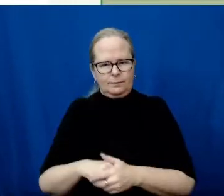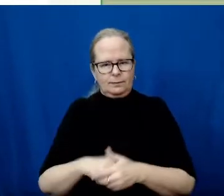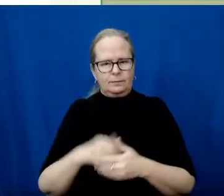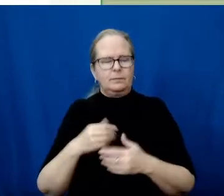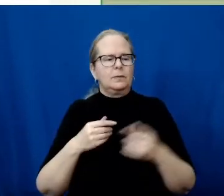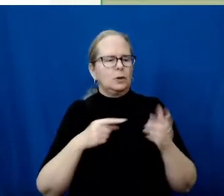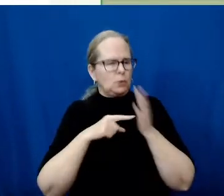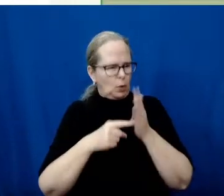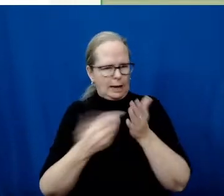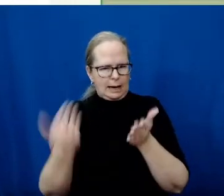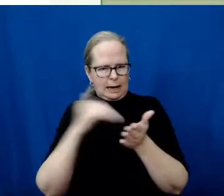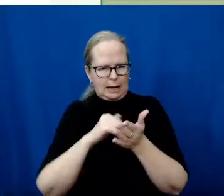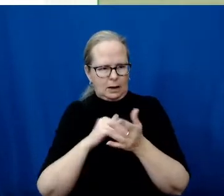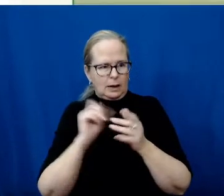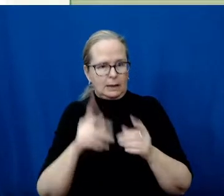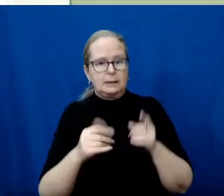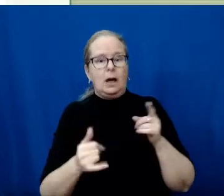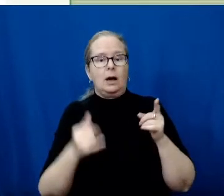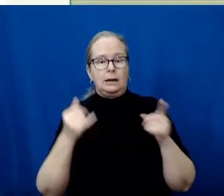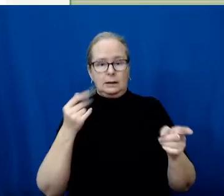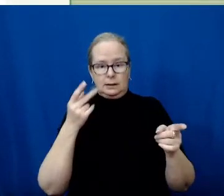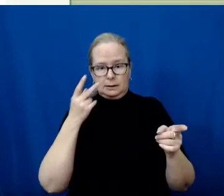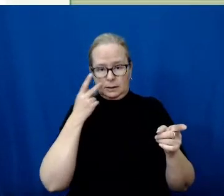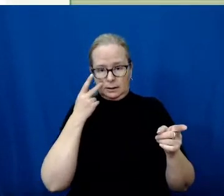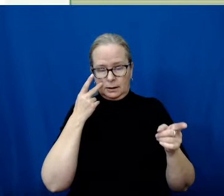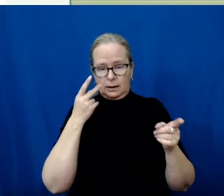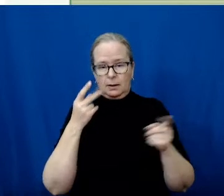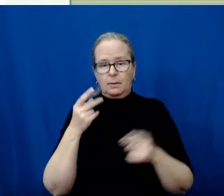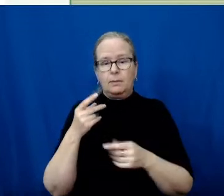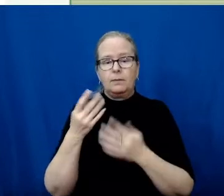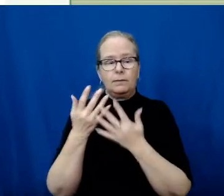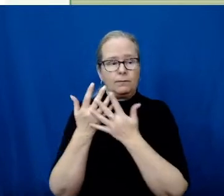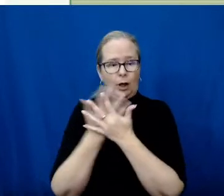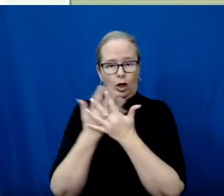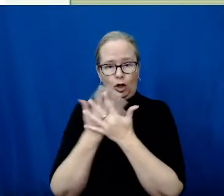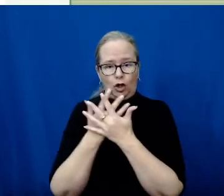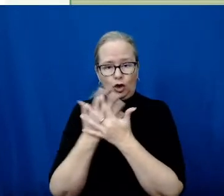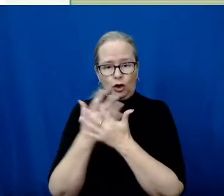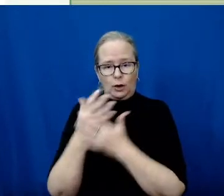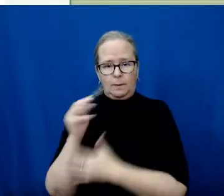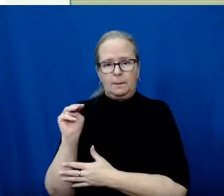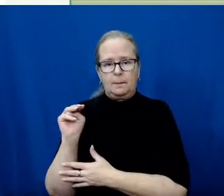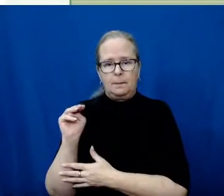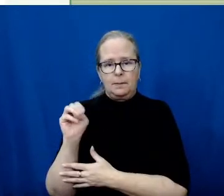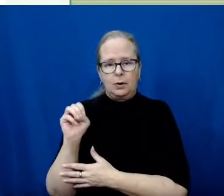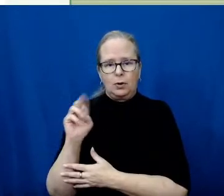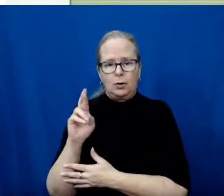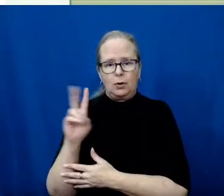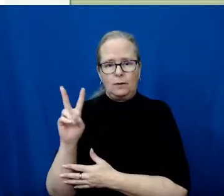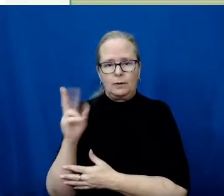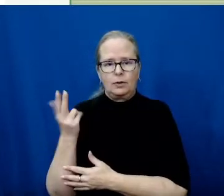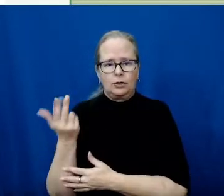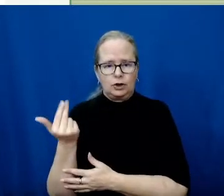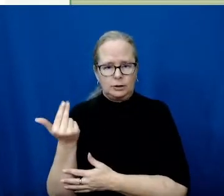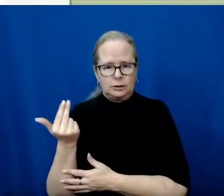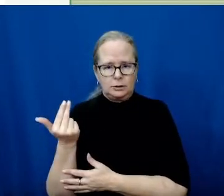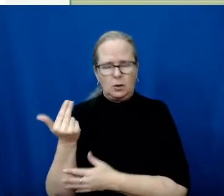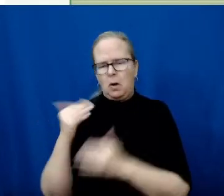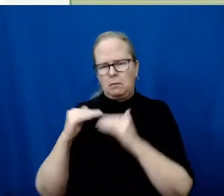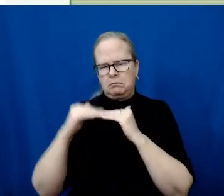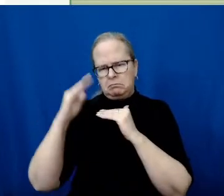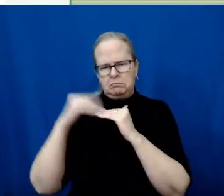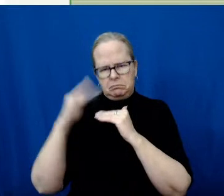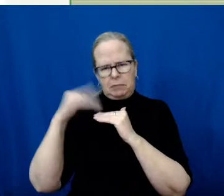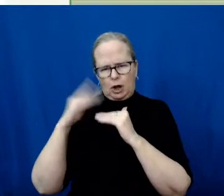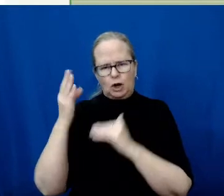And the reality is, MERV 13 is fine, and you can buy these things anywhere, online.